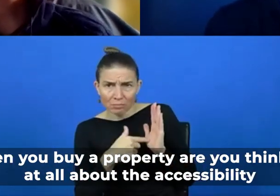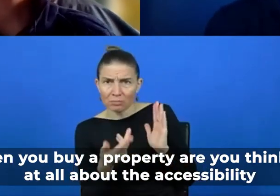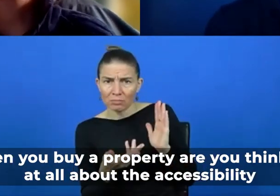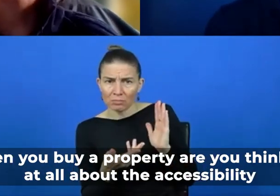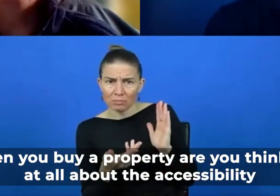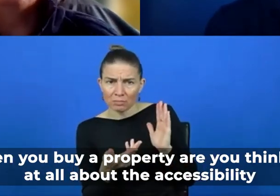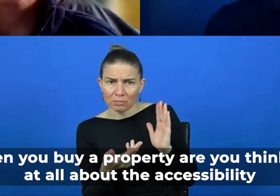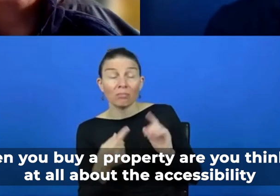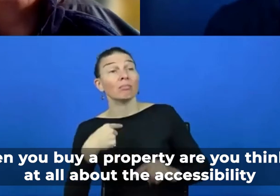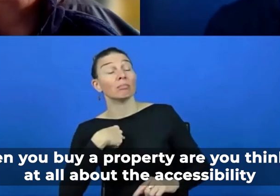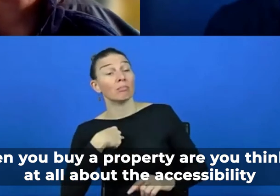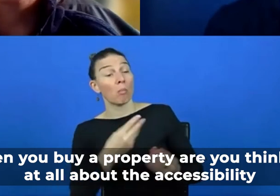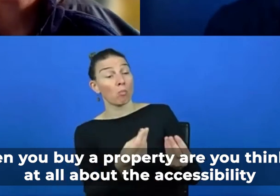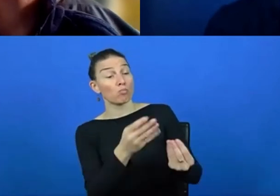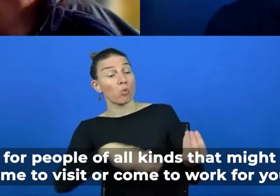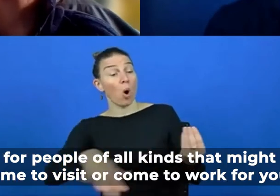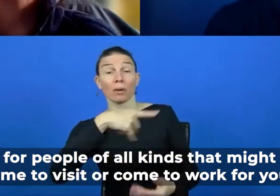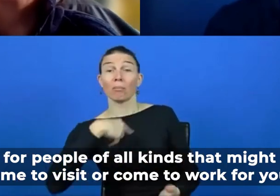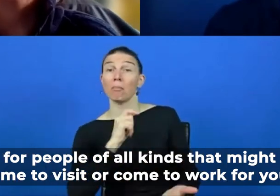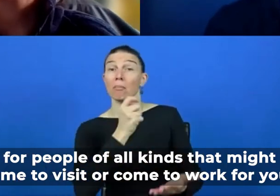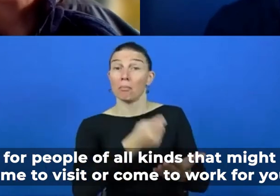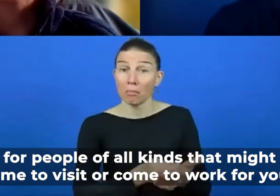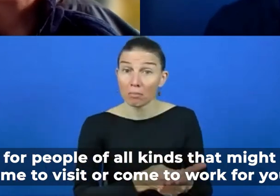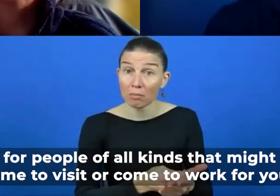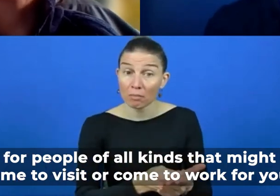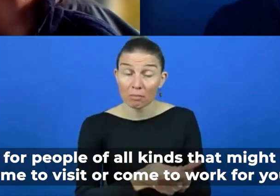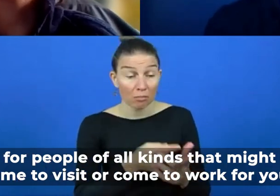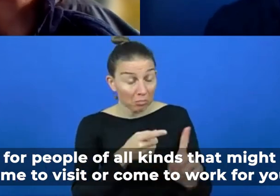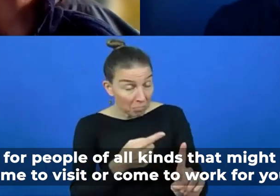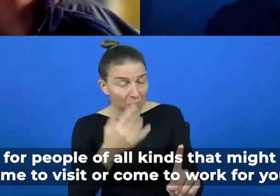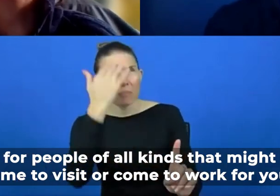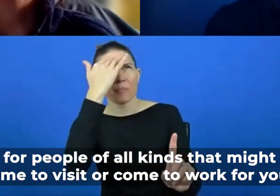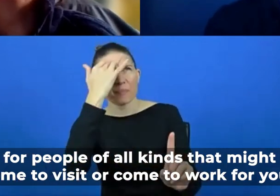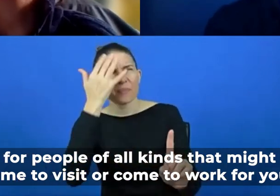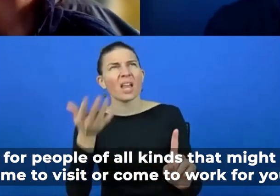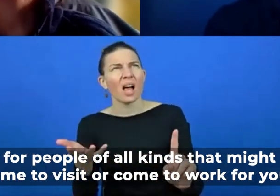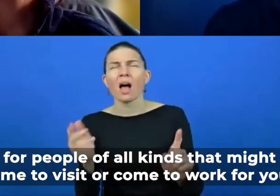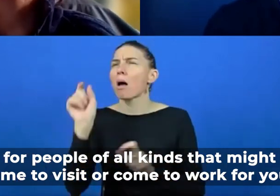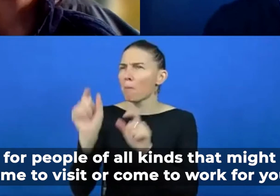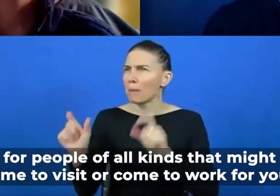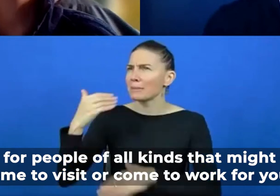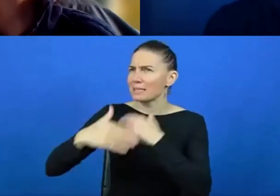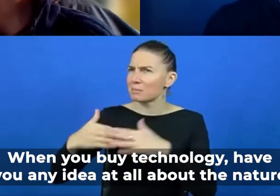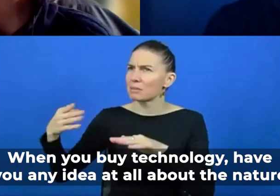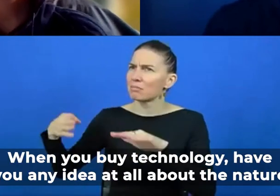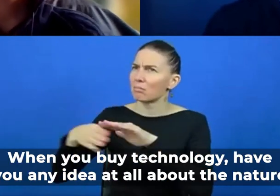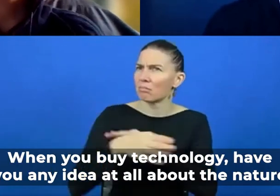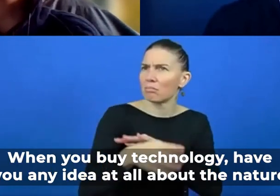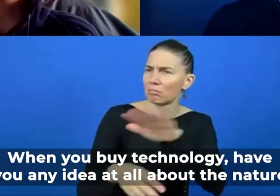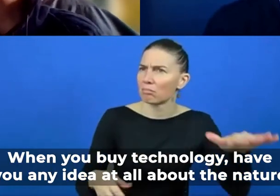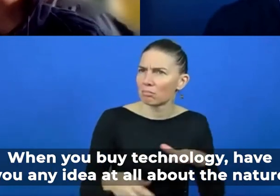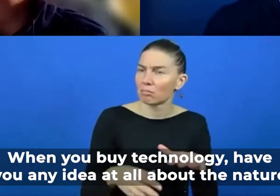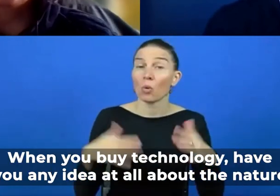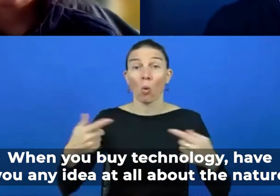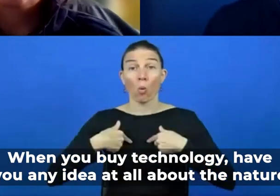you thinking at all about the accessibility for people of all kinds that might come to visit or come to work for you? When you